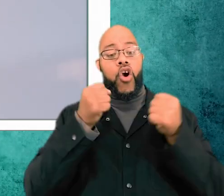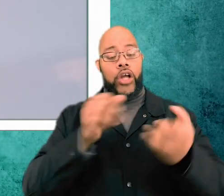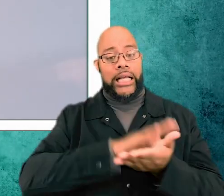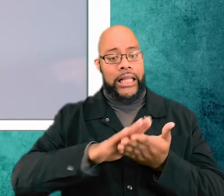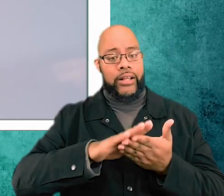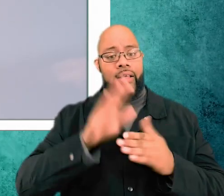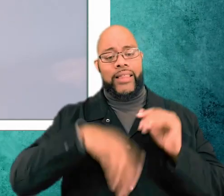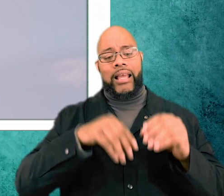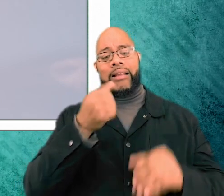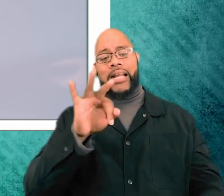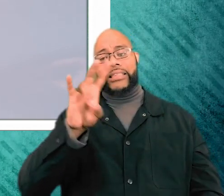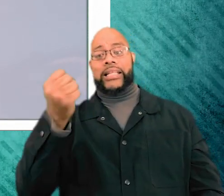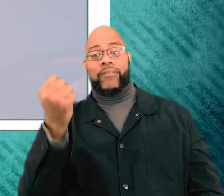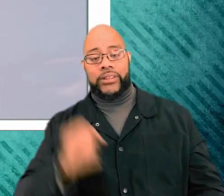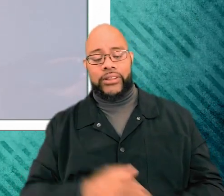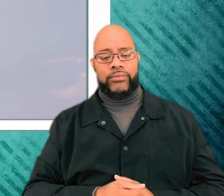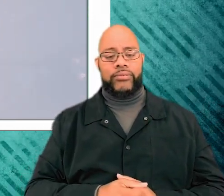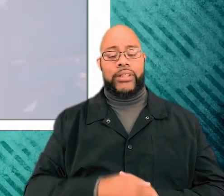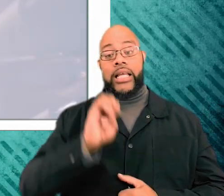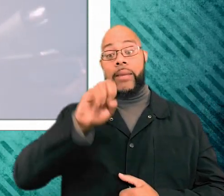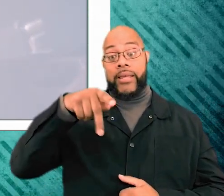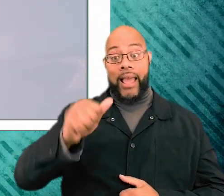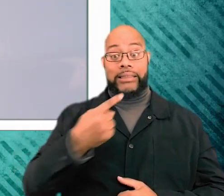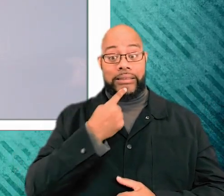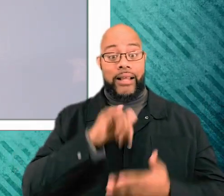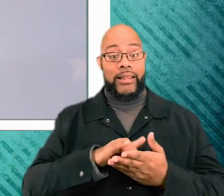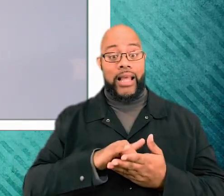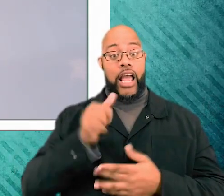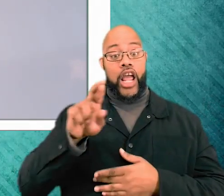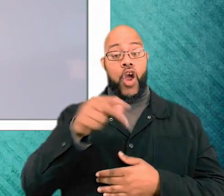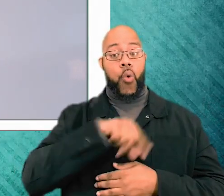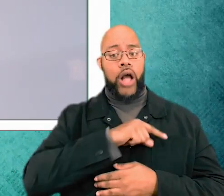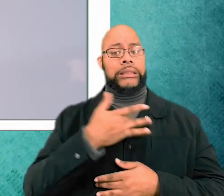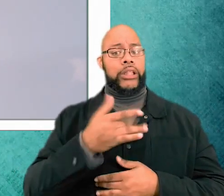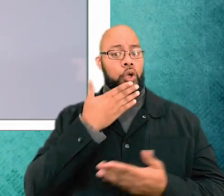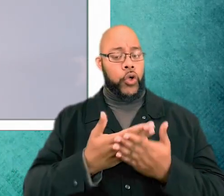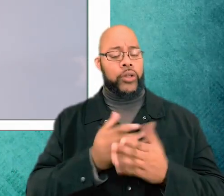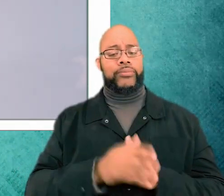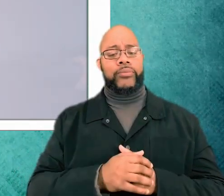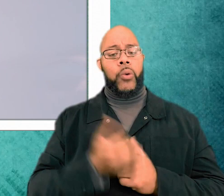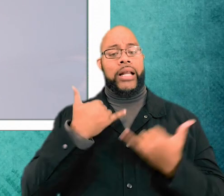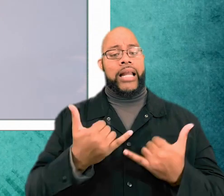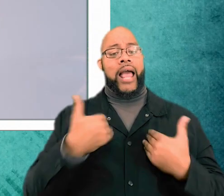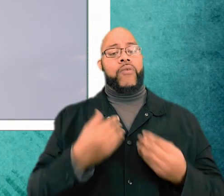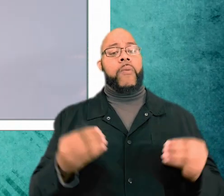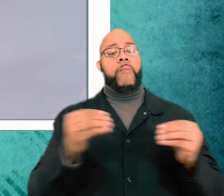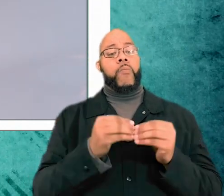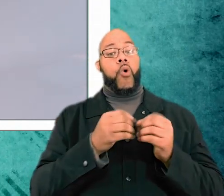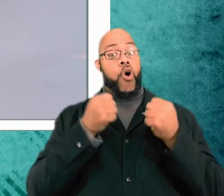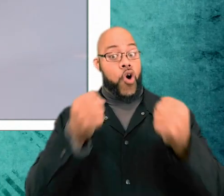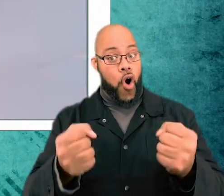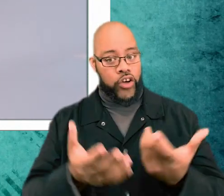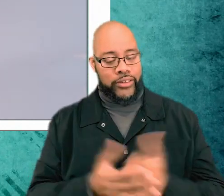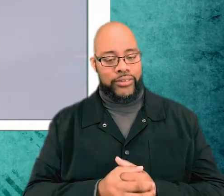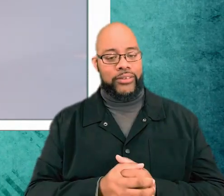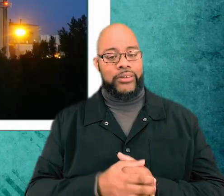were in the 1970s. According to the EPA, air quality is usually good even though we now have more vehicles. Power